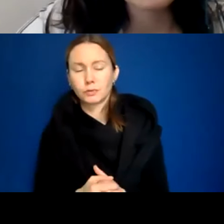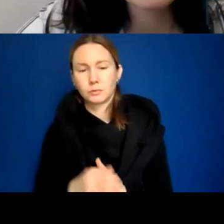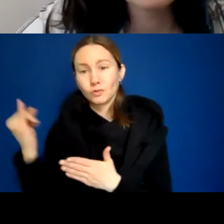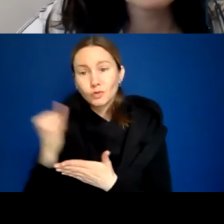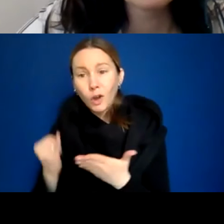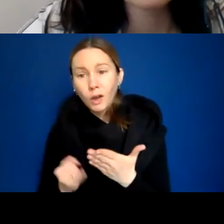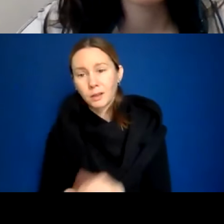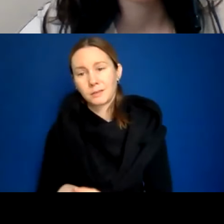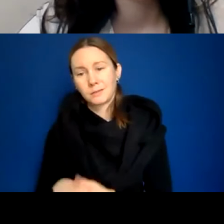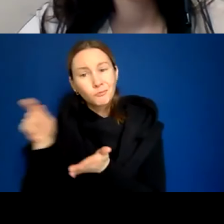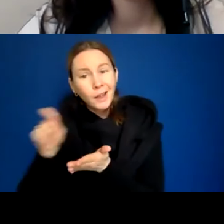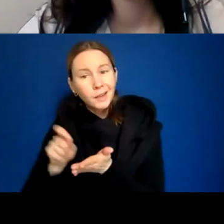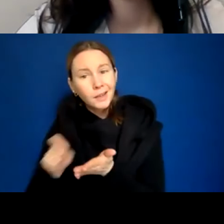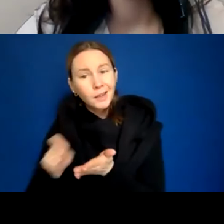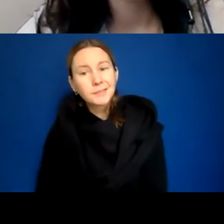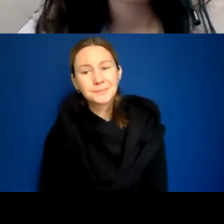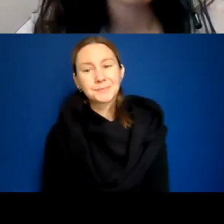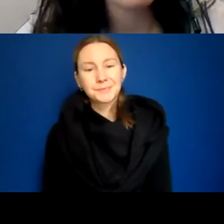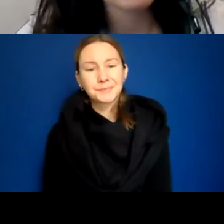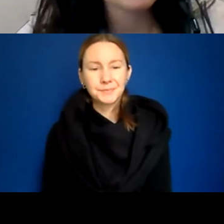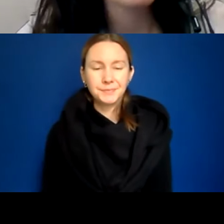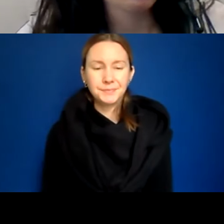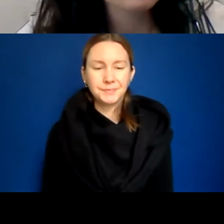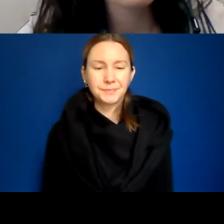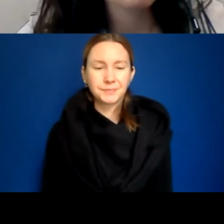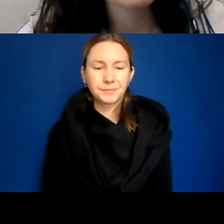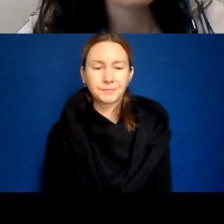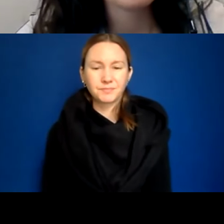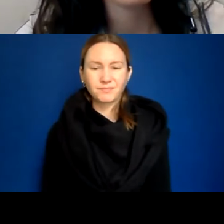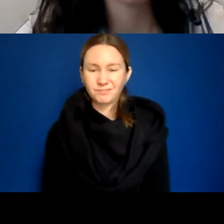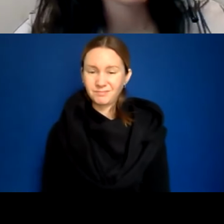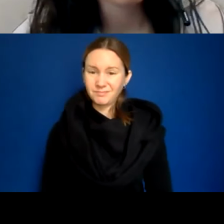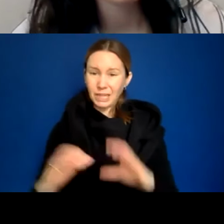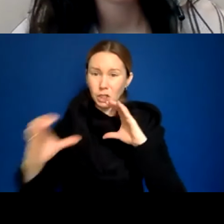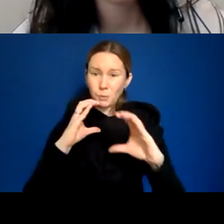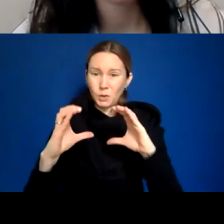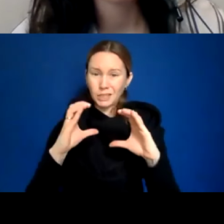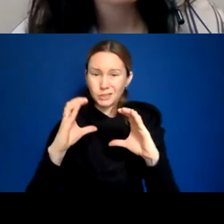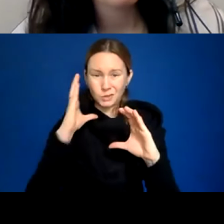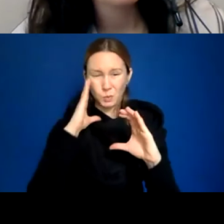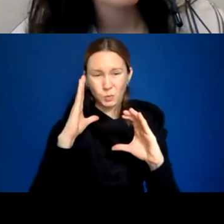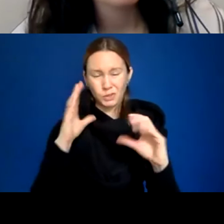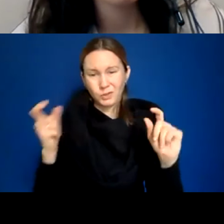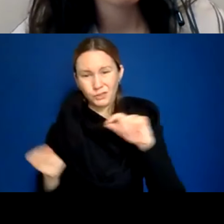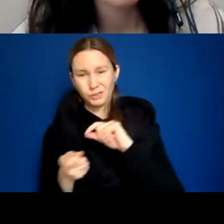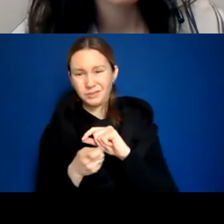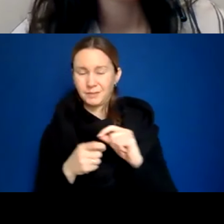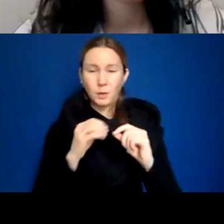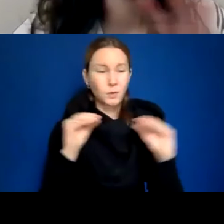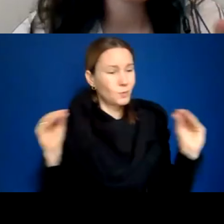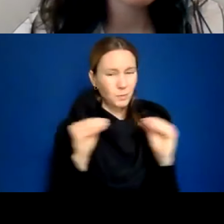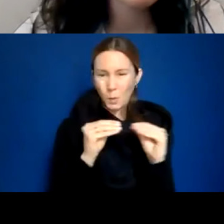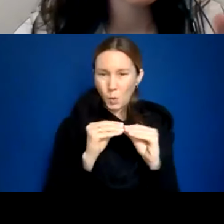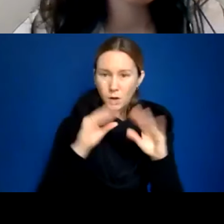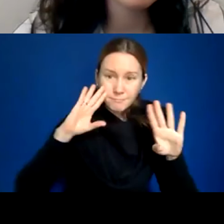or writing. The burden of communication is also going to shift away from the person with dementia and more